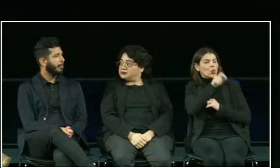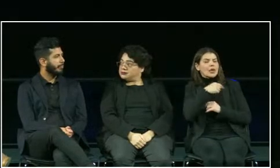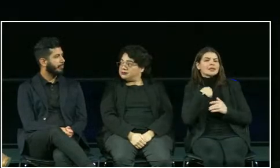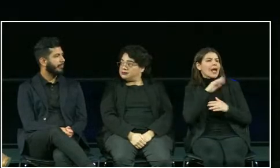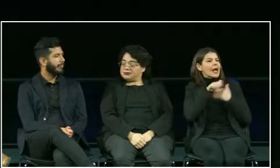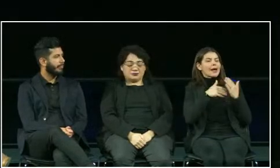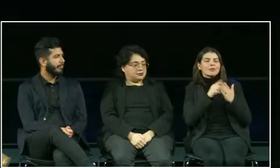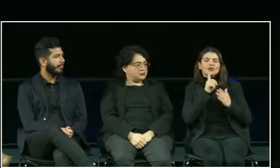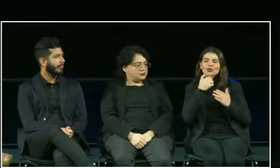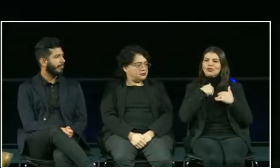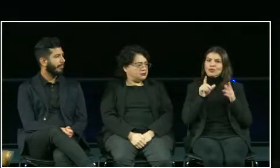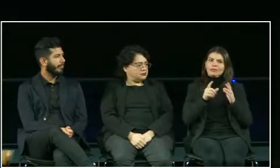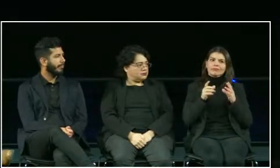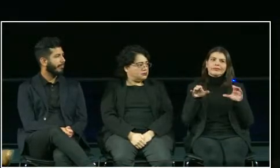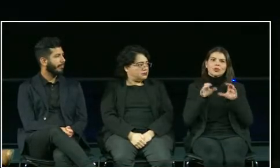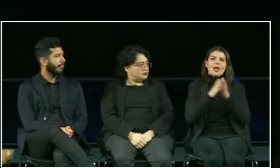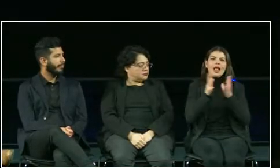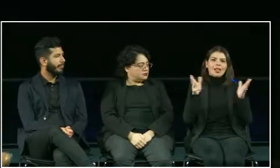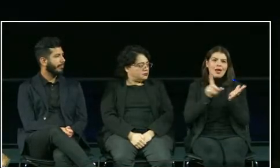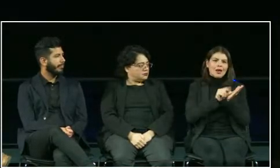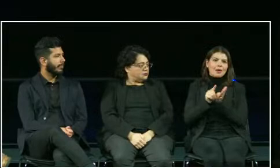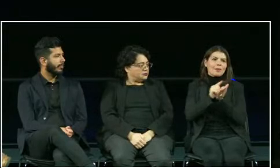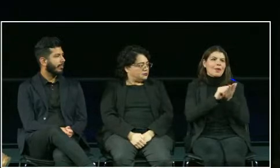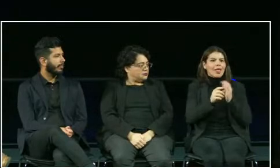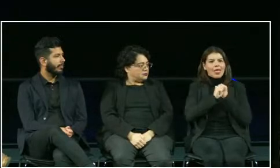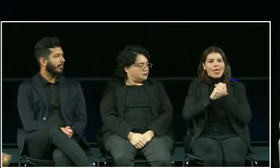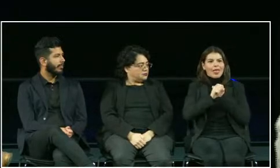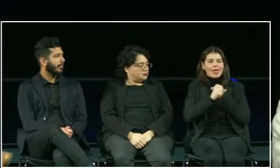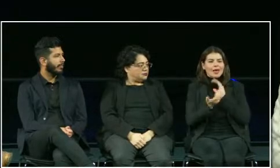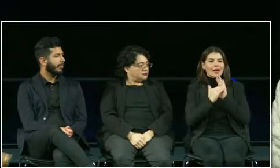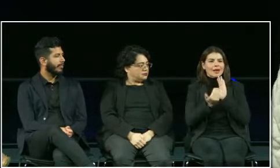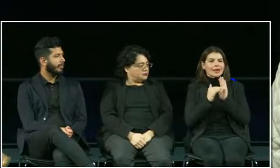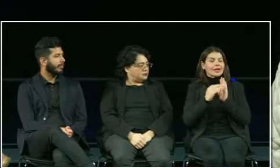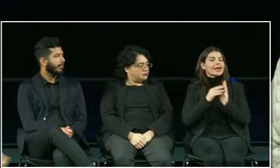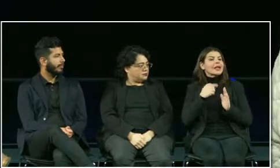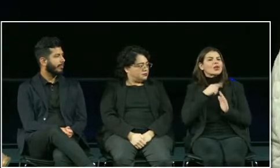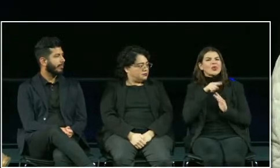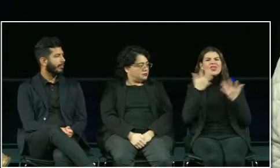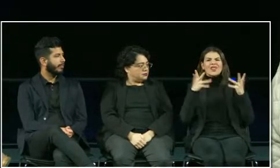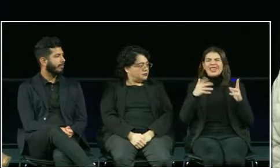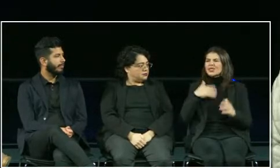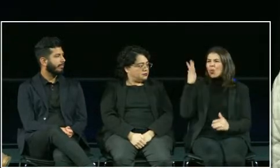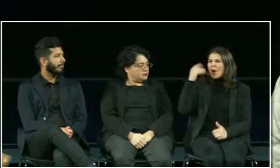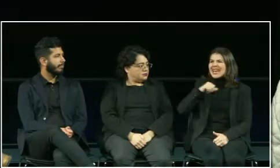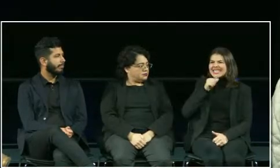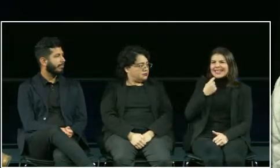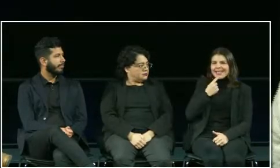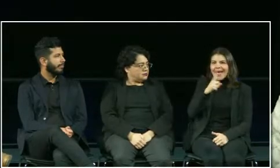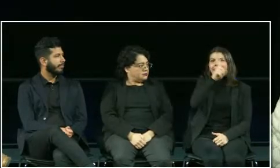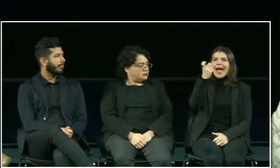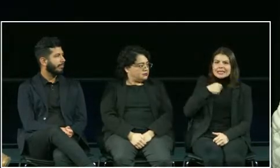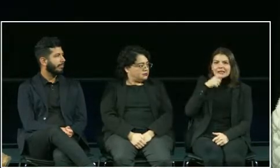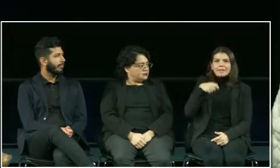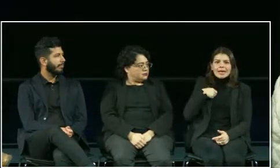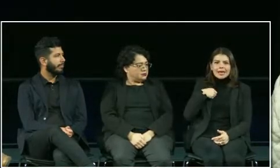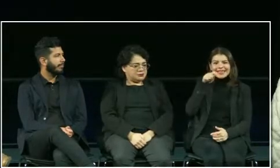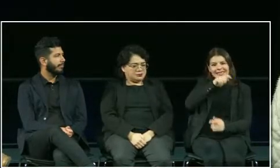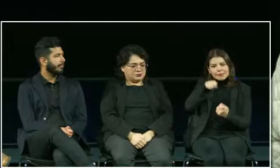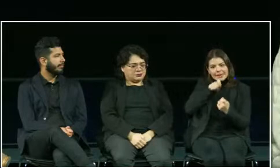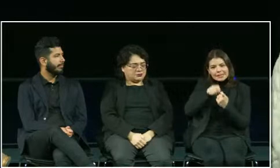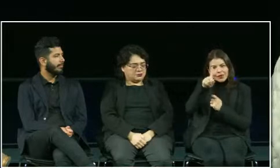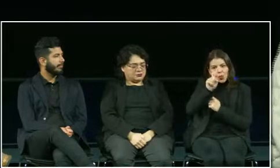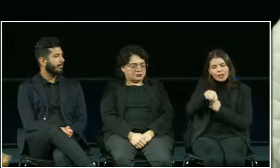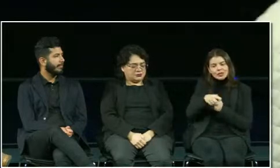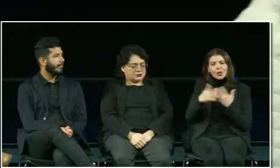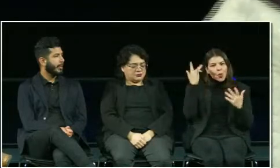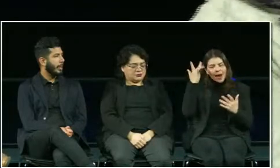you've all done a lot of press. You get asked the same things over and over. When you walk out, you go, why didn't they ever ask me